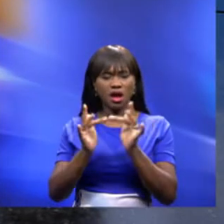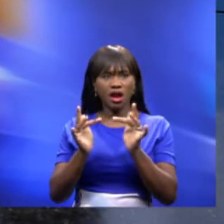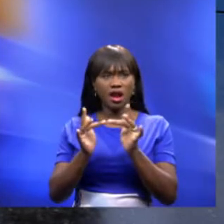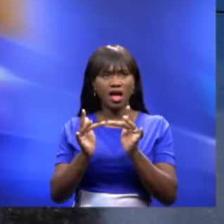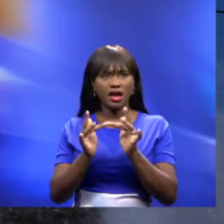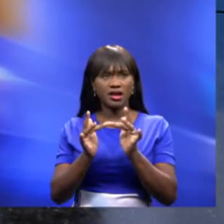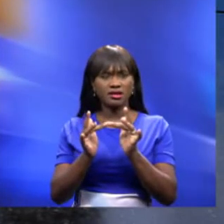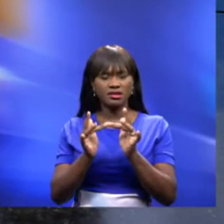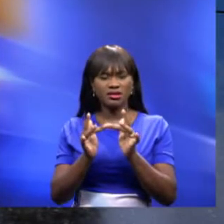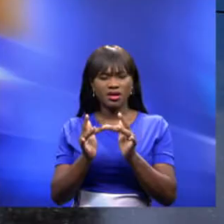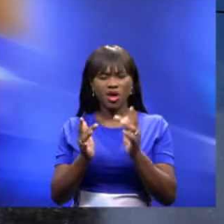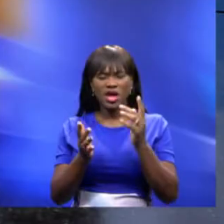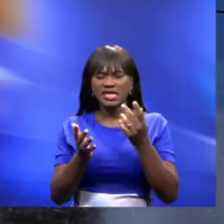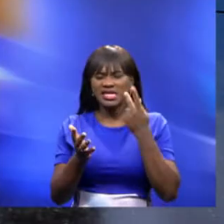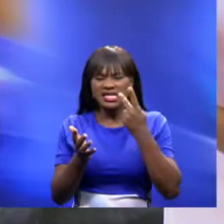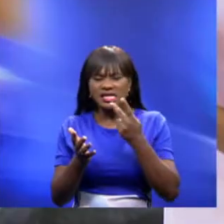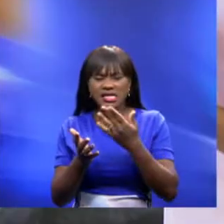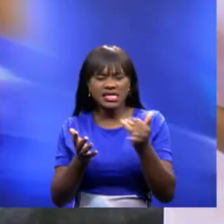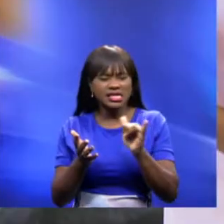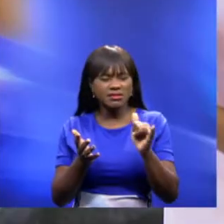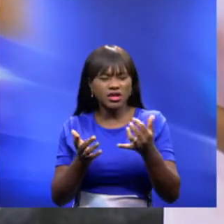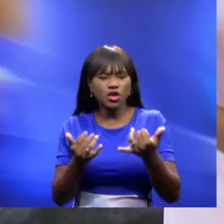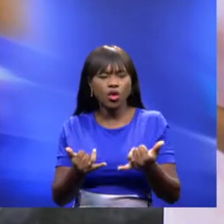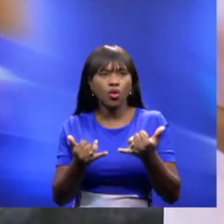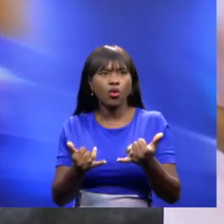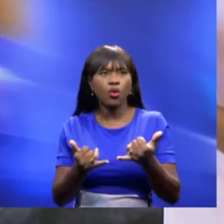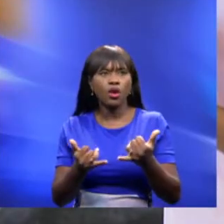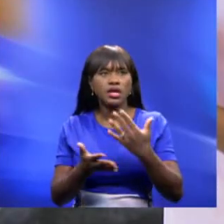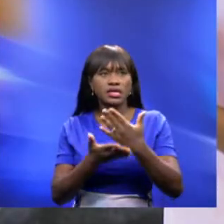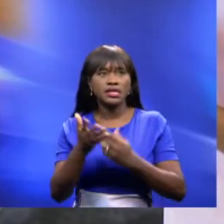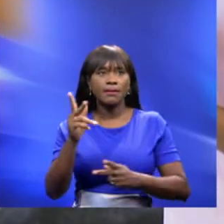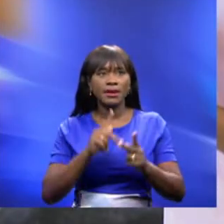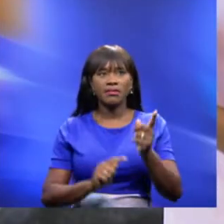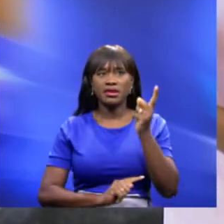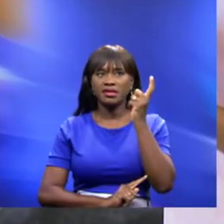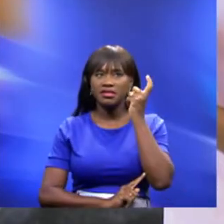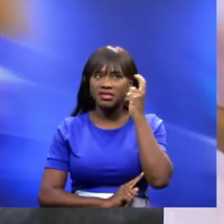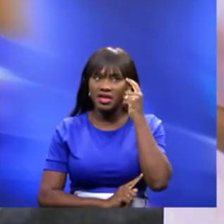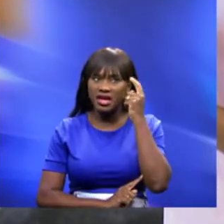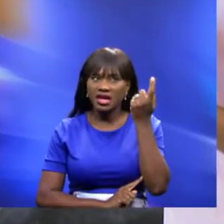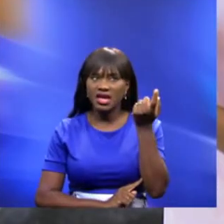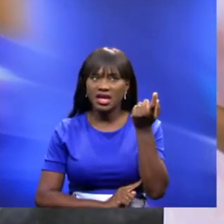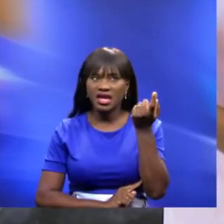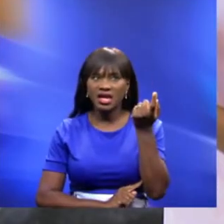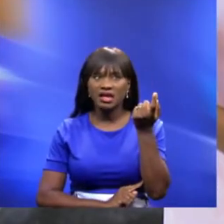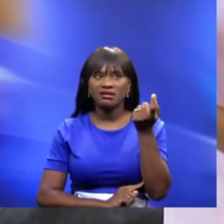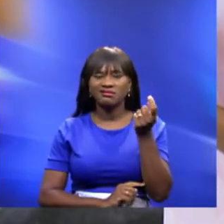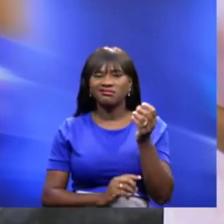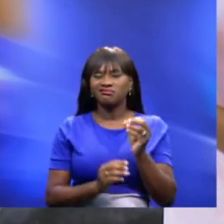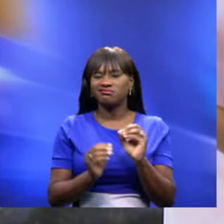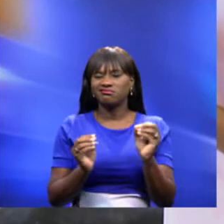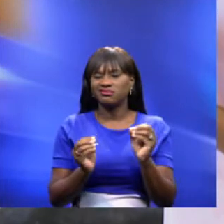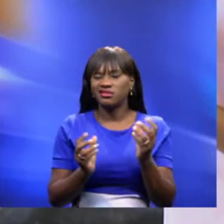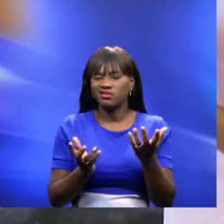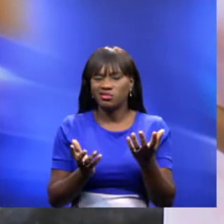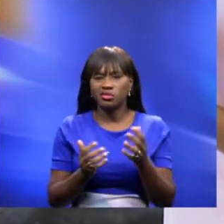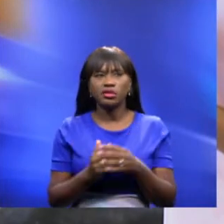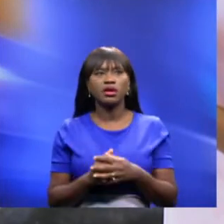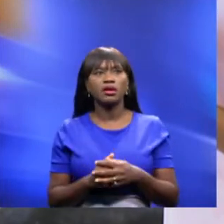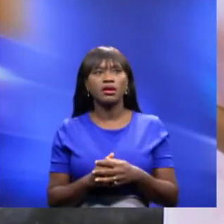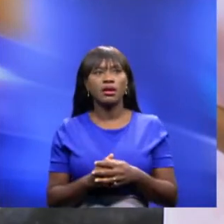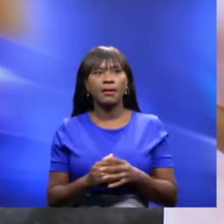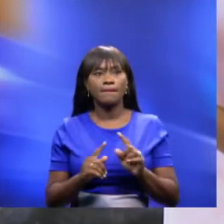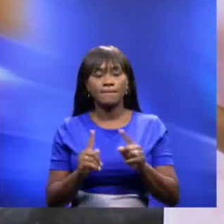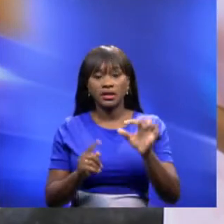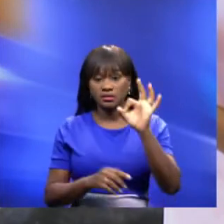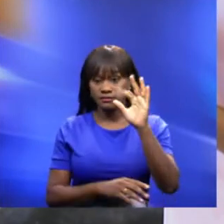this is one of the trends we seem to be seeing. When that now, some persons may think that this is nothing, for want of a better word. But you tend to see on